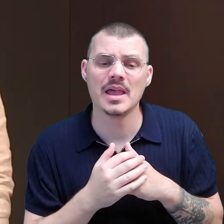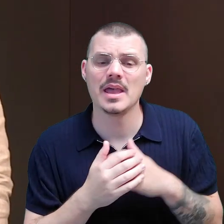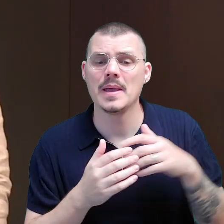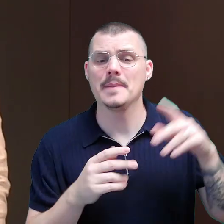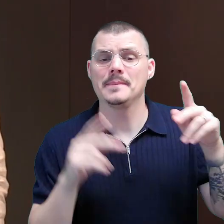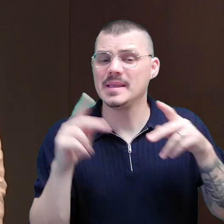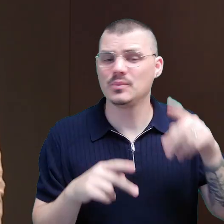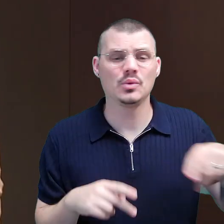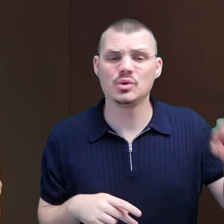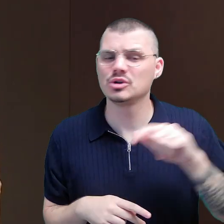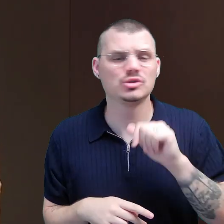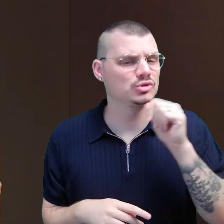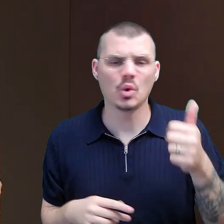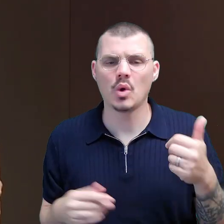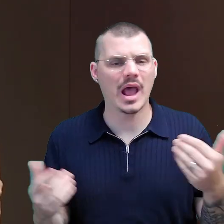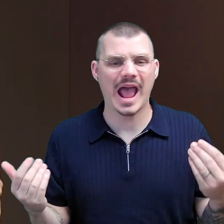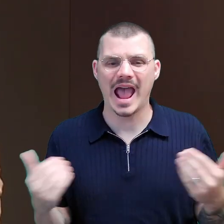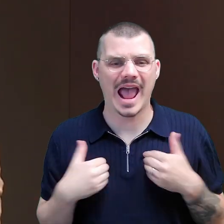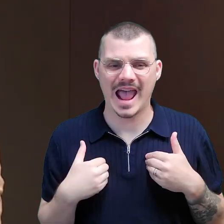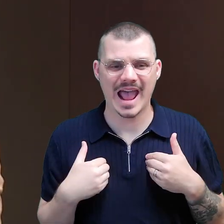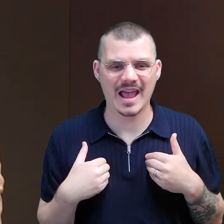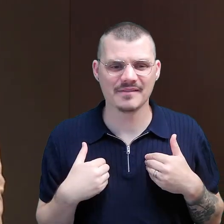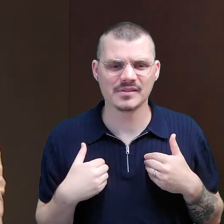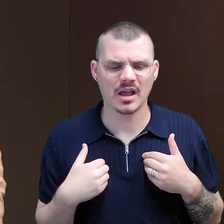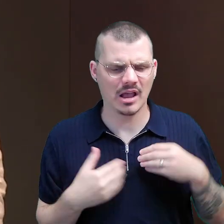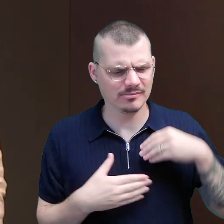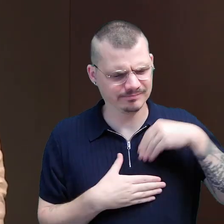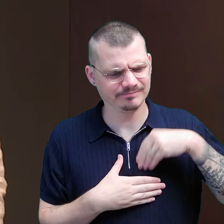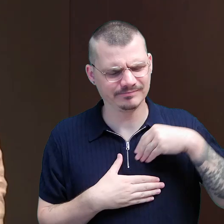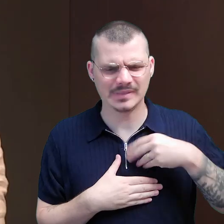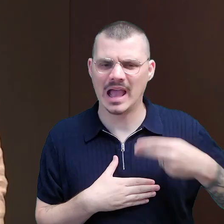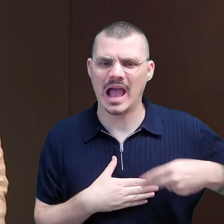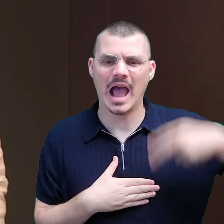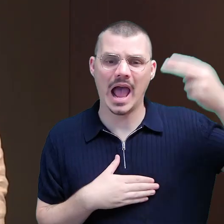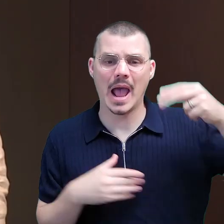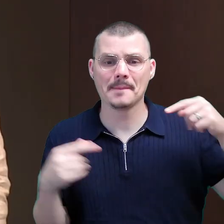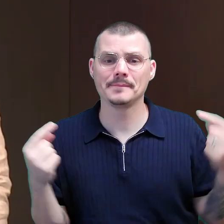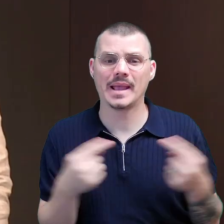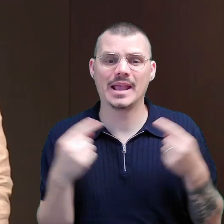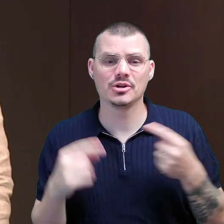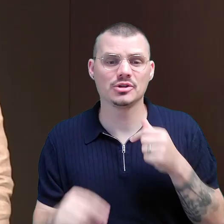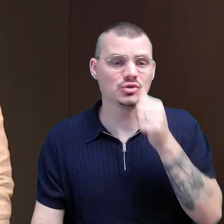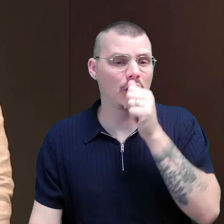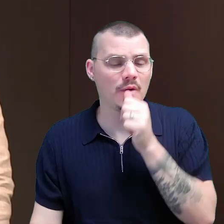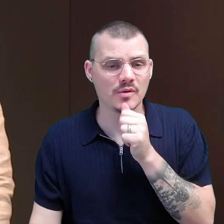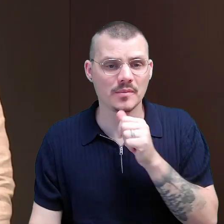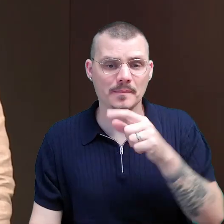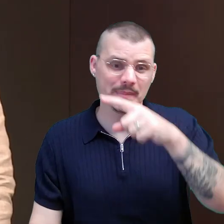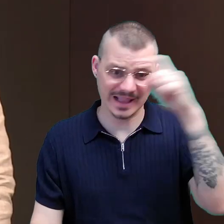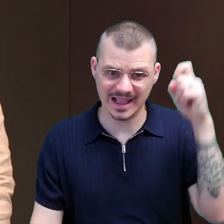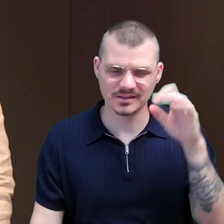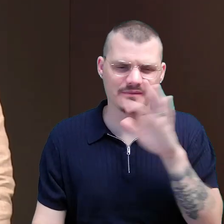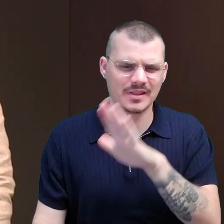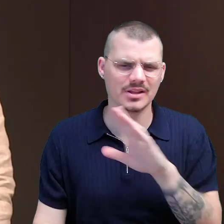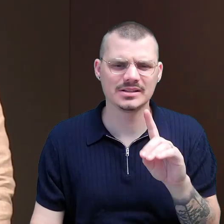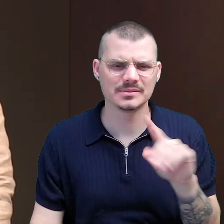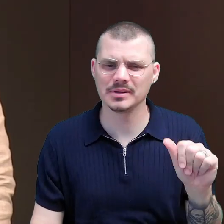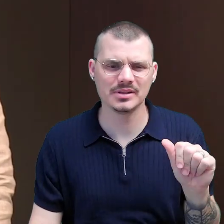People do not have an innate high pain tolerance due to a